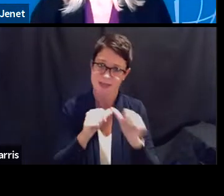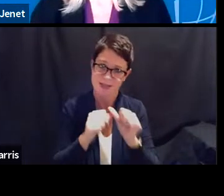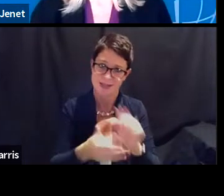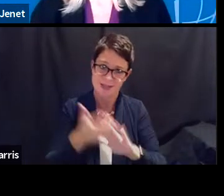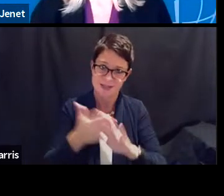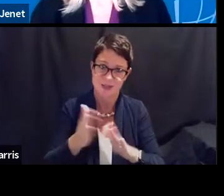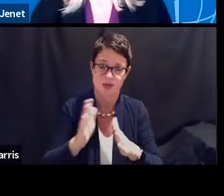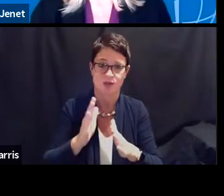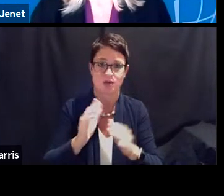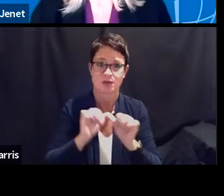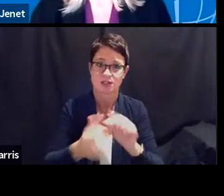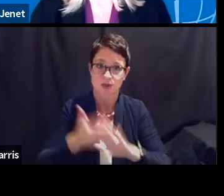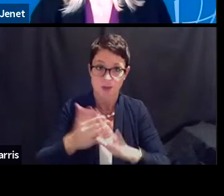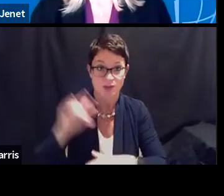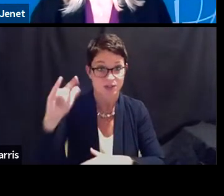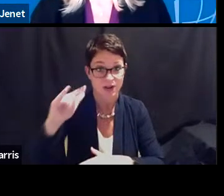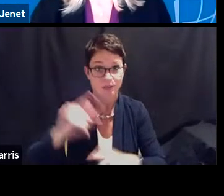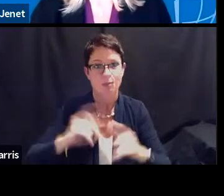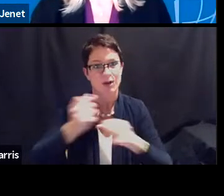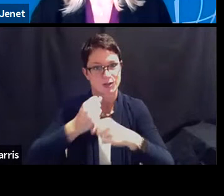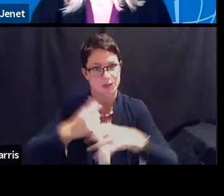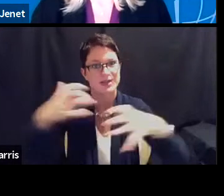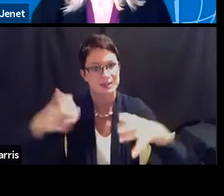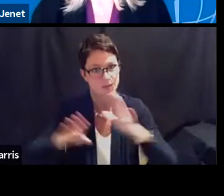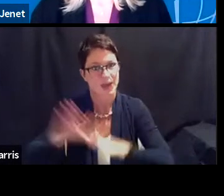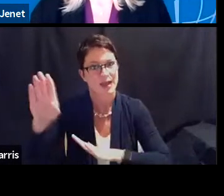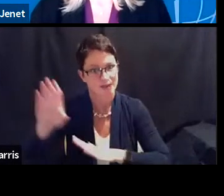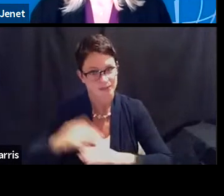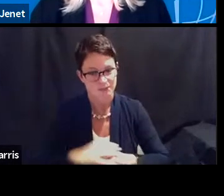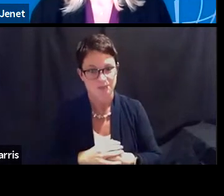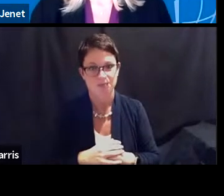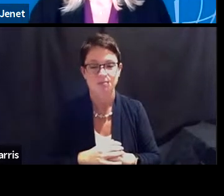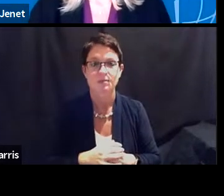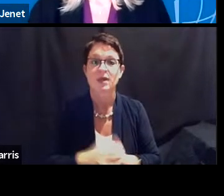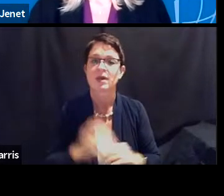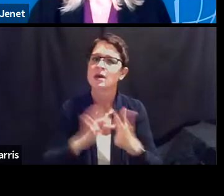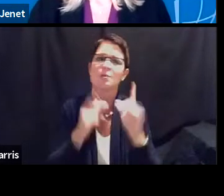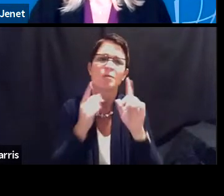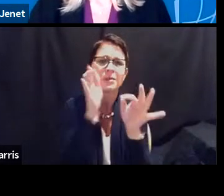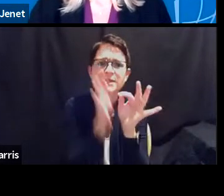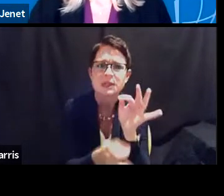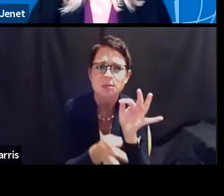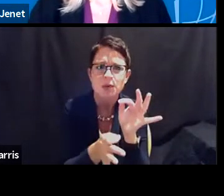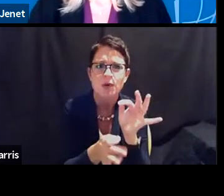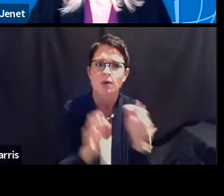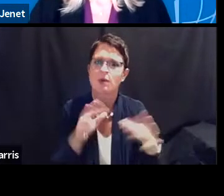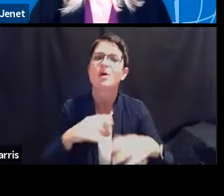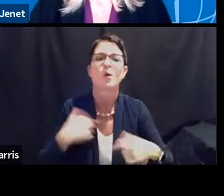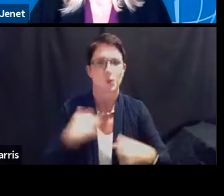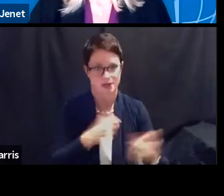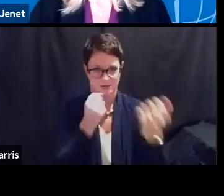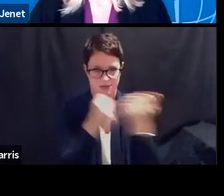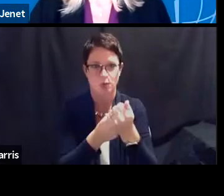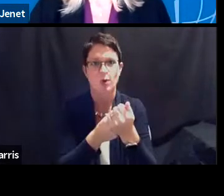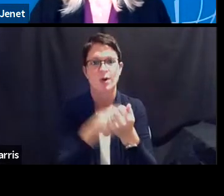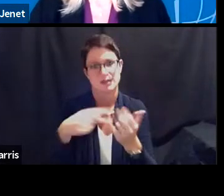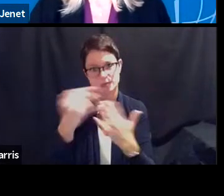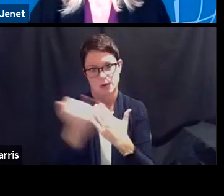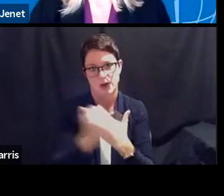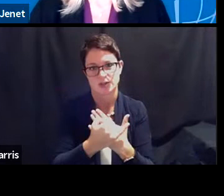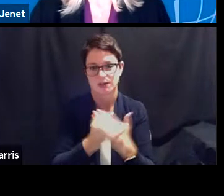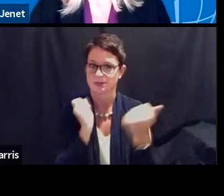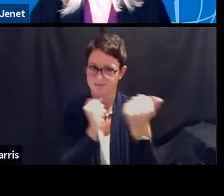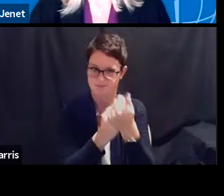of airports, but the expansion of them. My purpose today is simple: to make our public support for the AirTrain LaGuardia